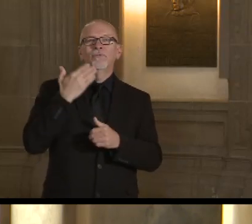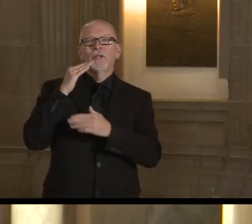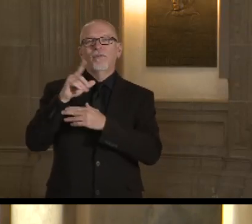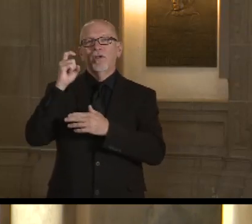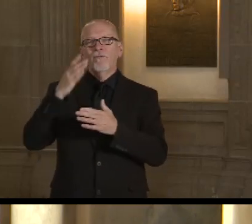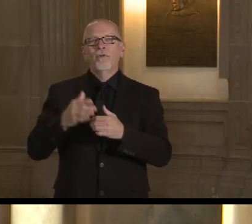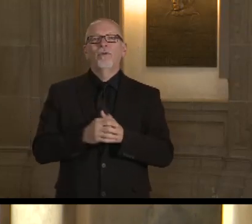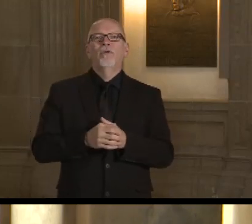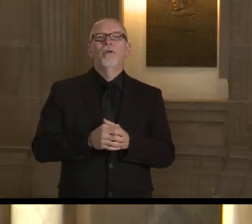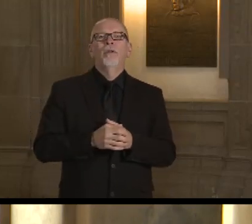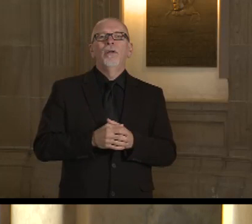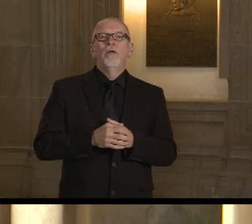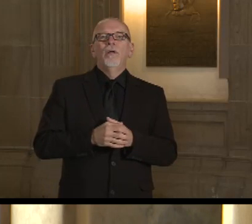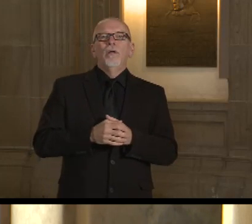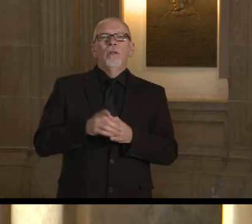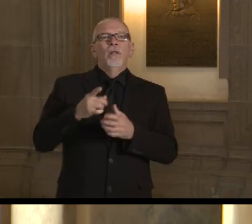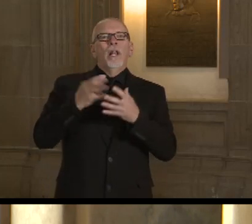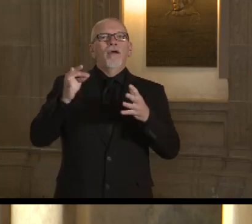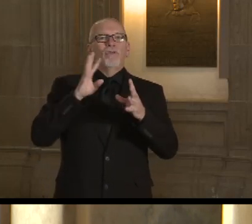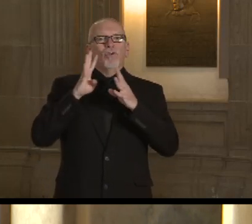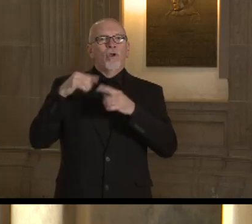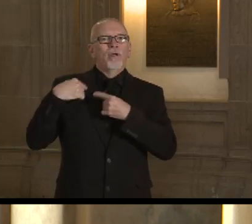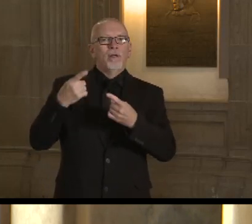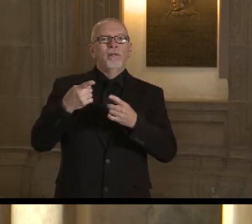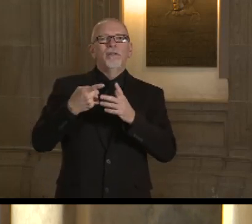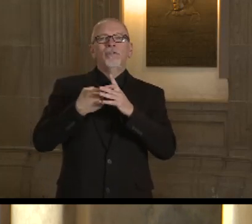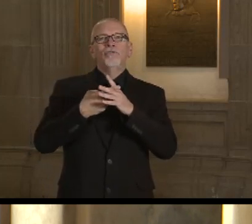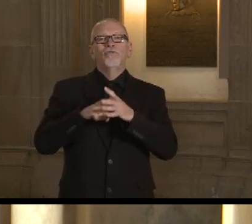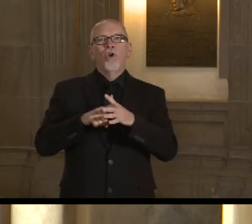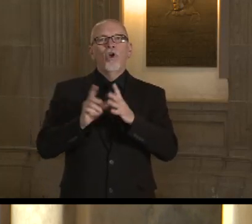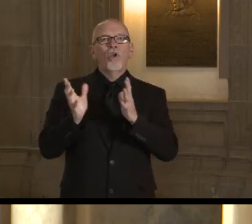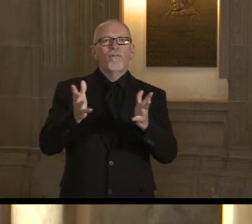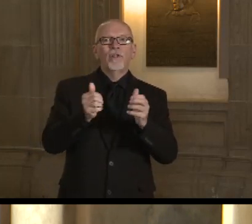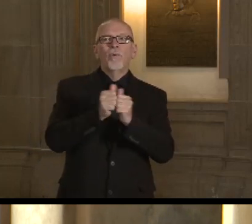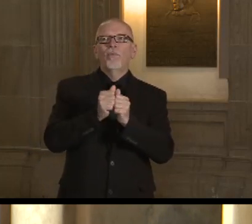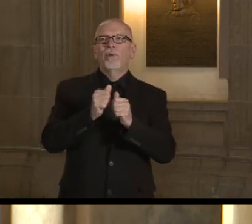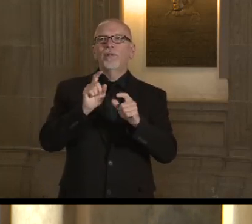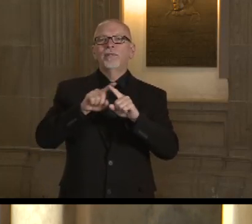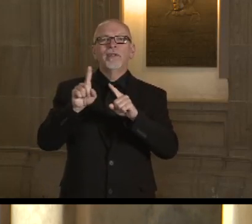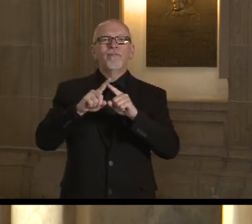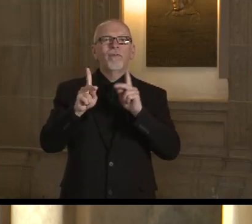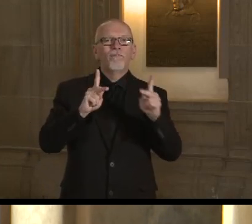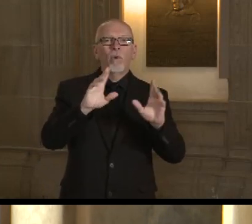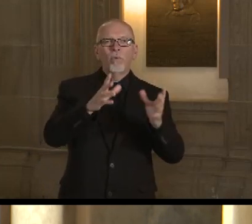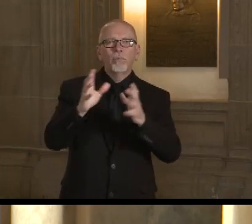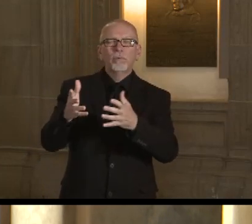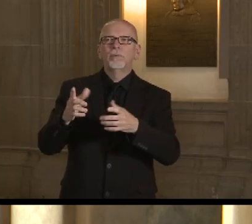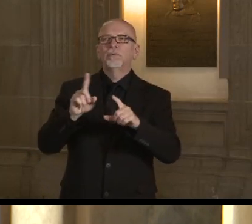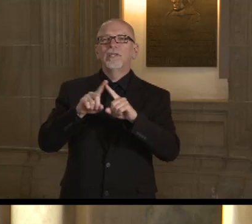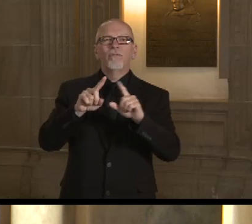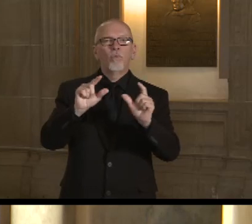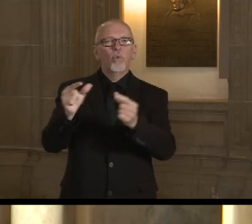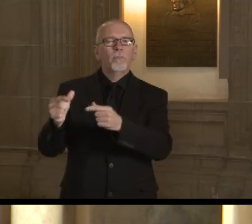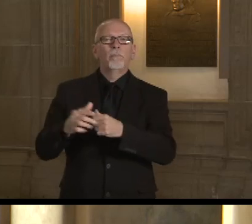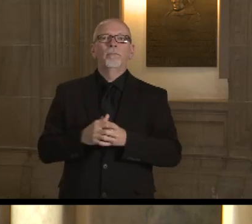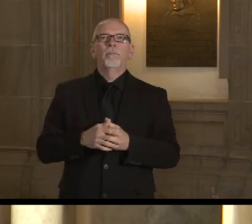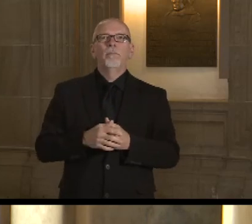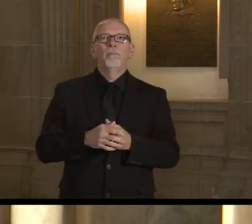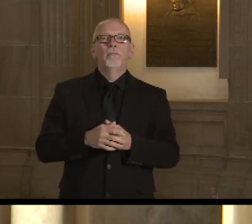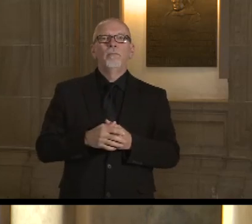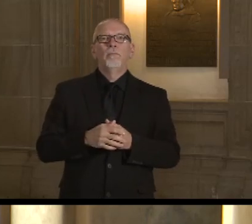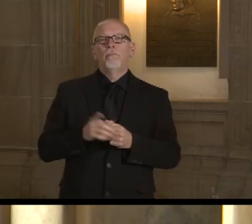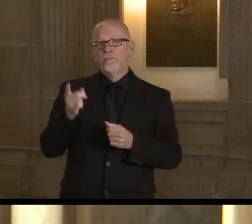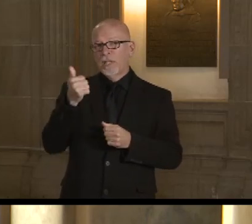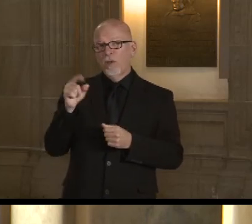afternoon, Governor. There's been a lot of talk about starting conversations with different folks and different groups.